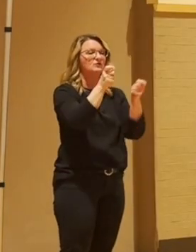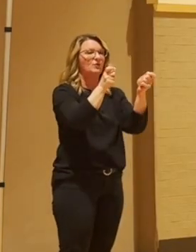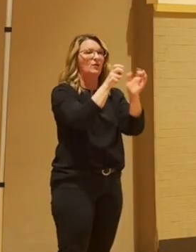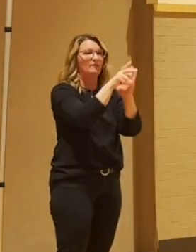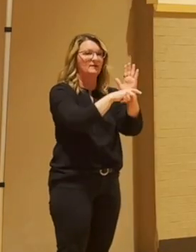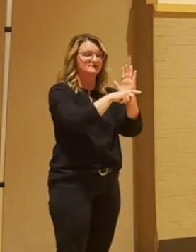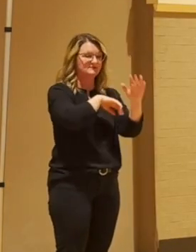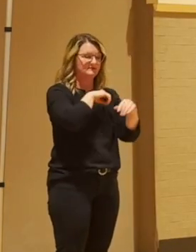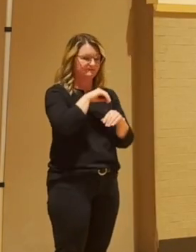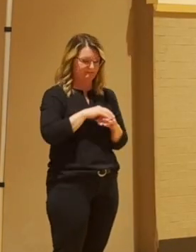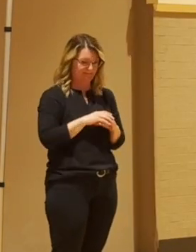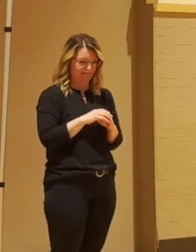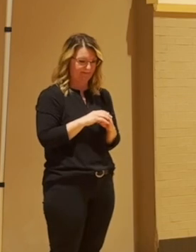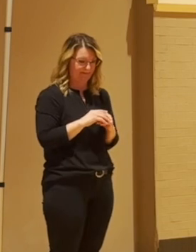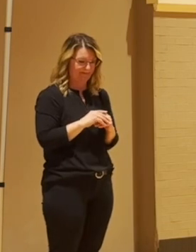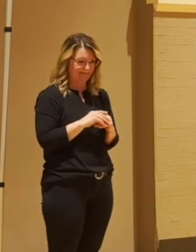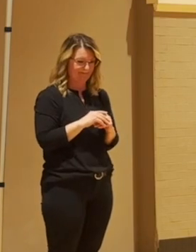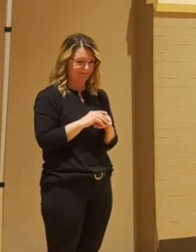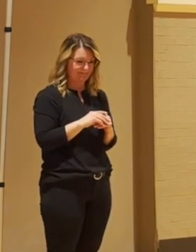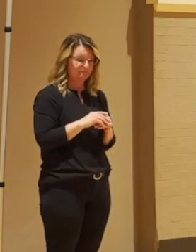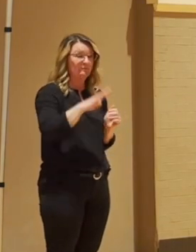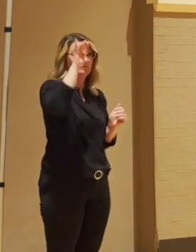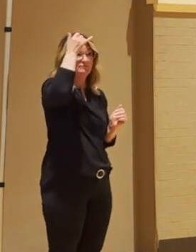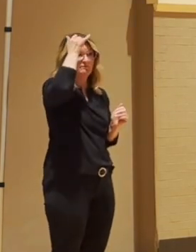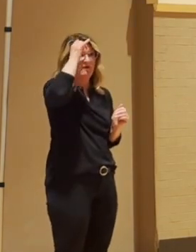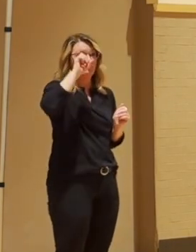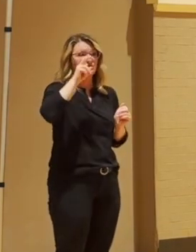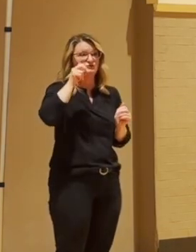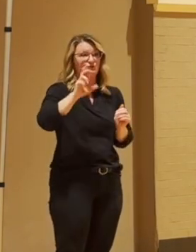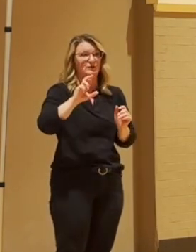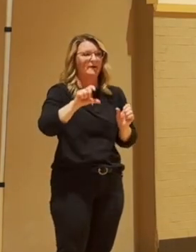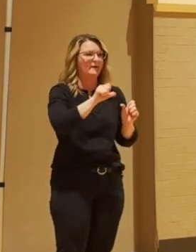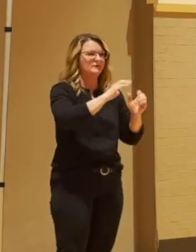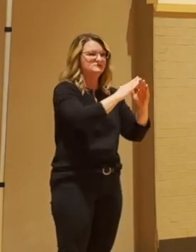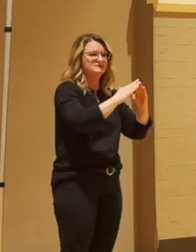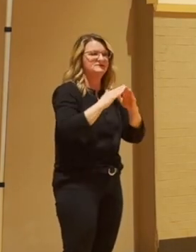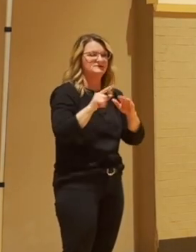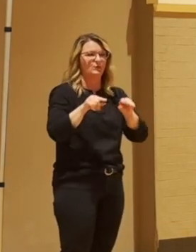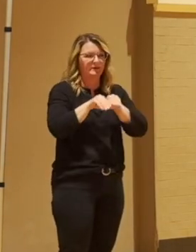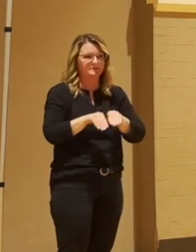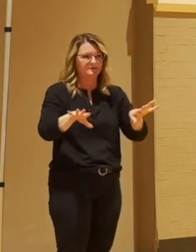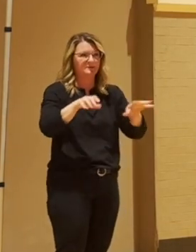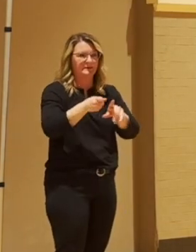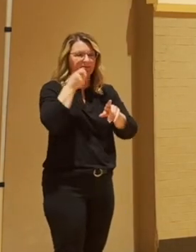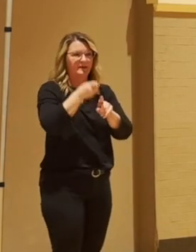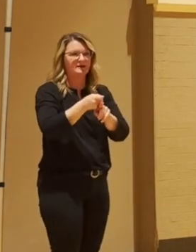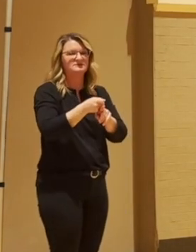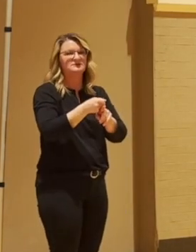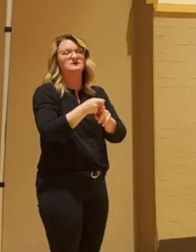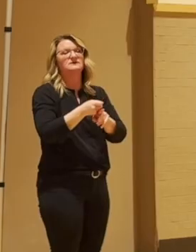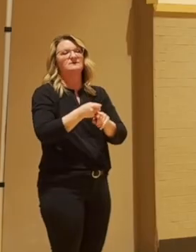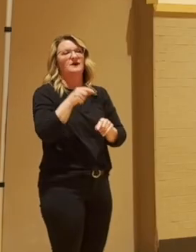that was issued, the Buffalo Sewer, like many other municipalities, were affected